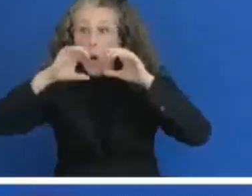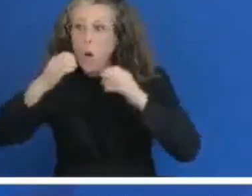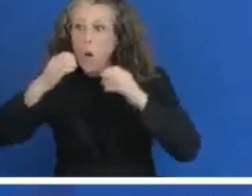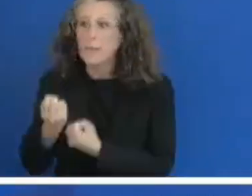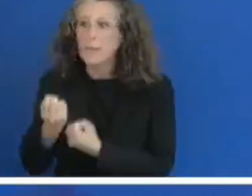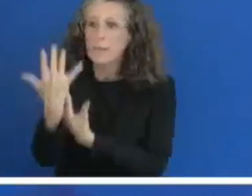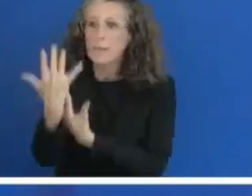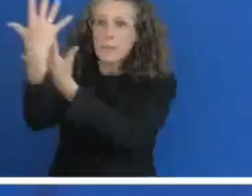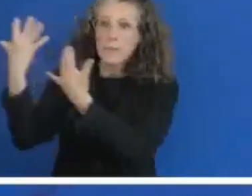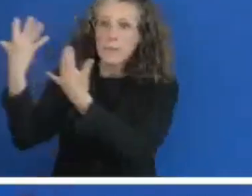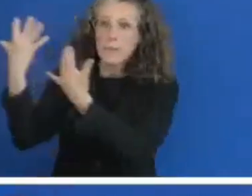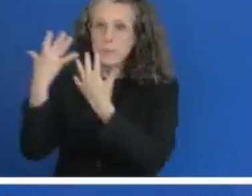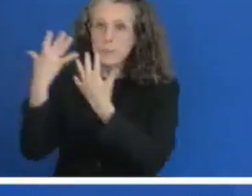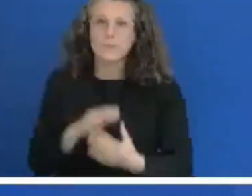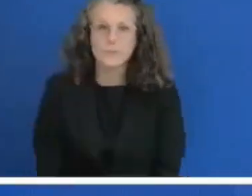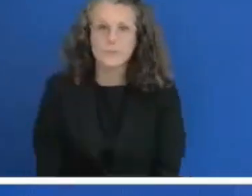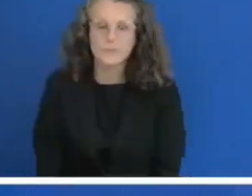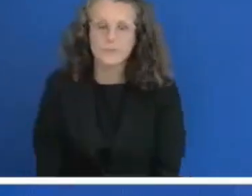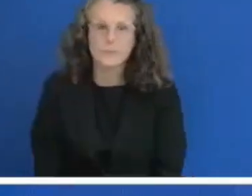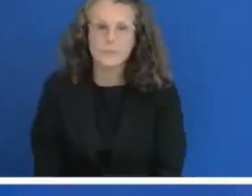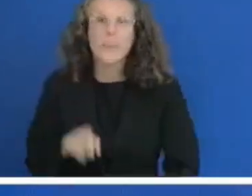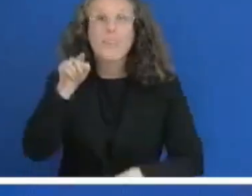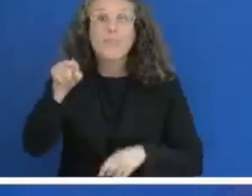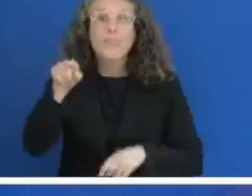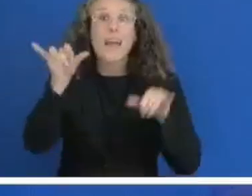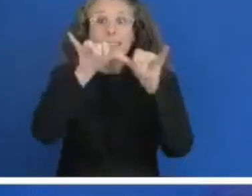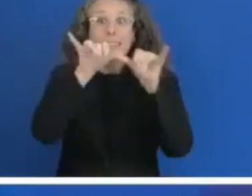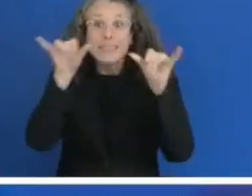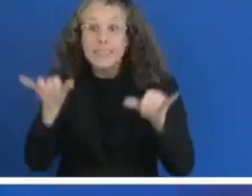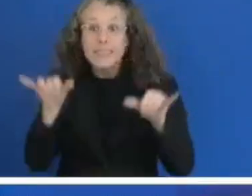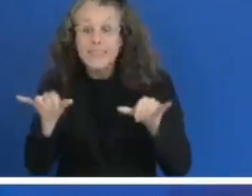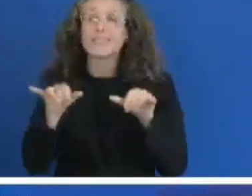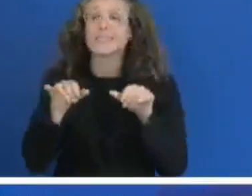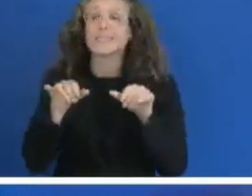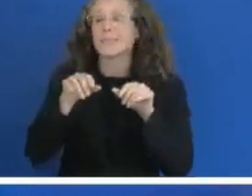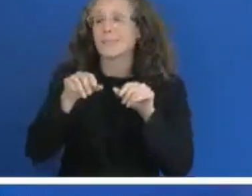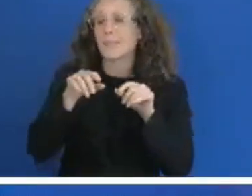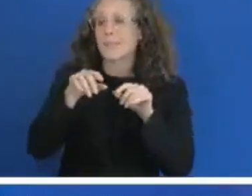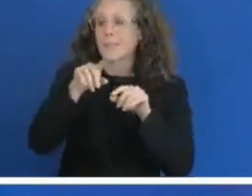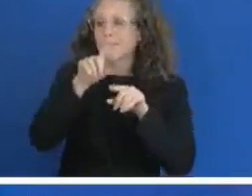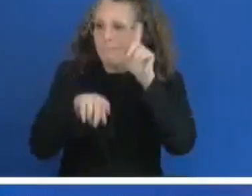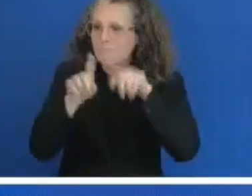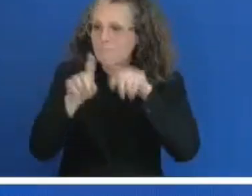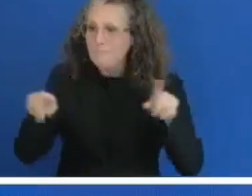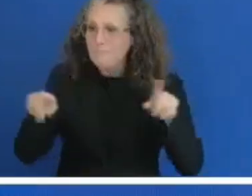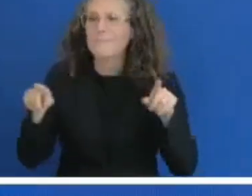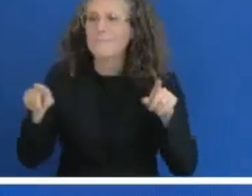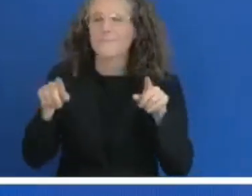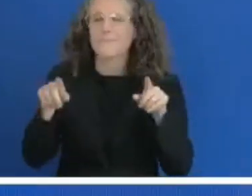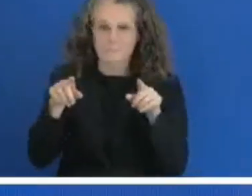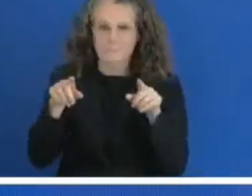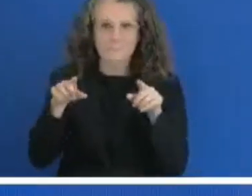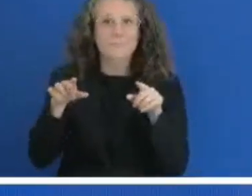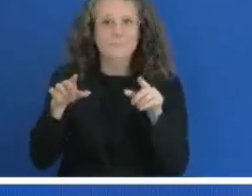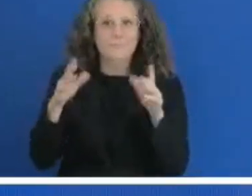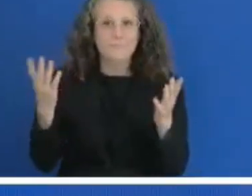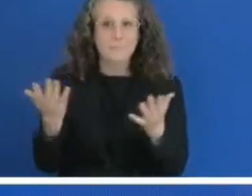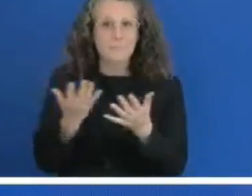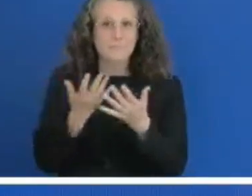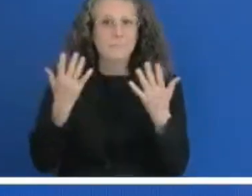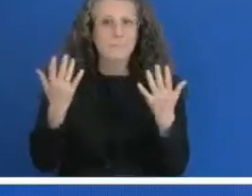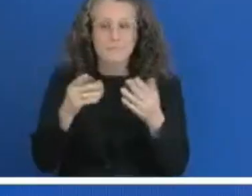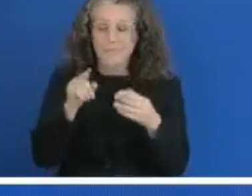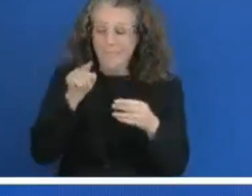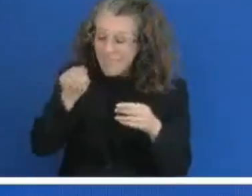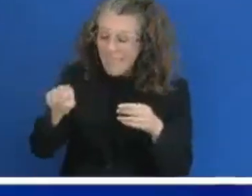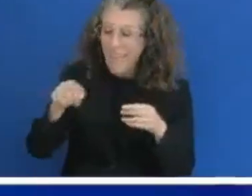ecosystem complexity and the biodiversity that these systems bring with them is something that I have been fascinated for many,